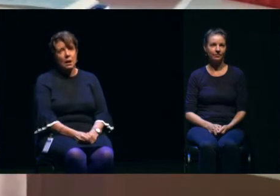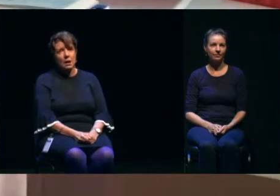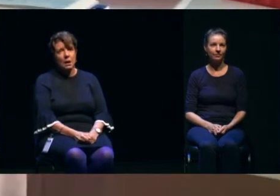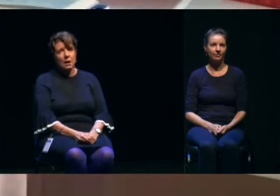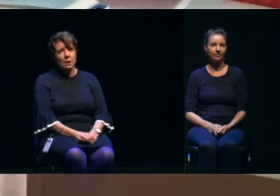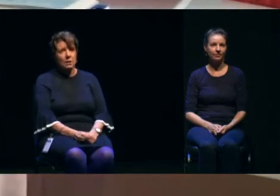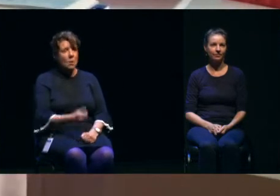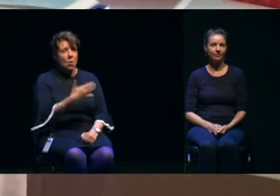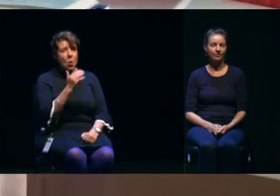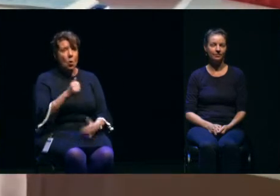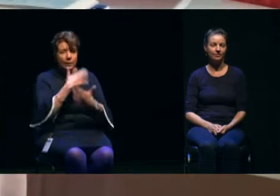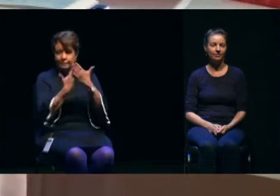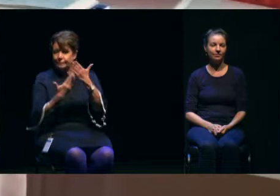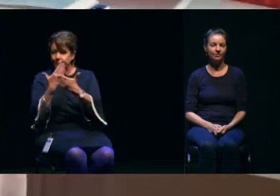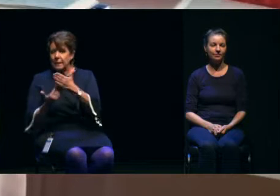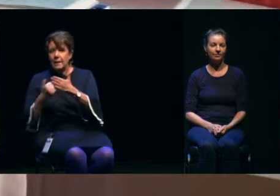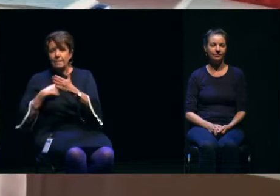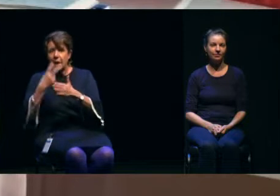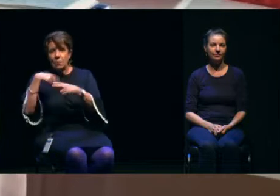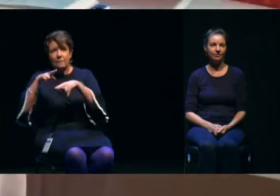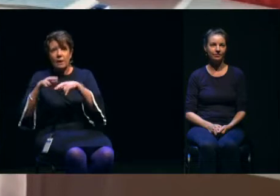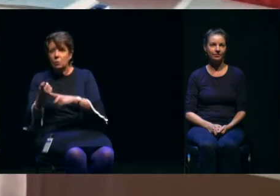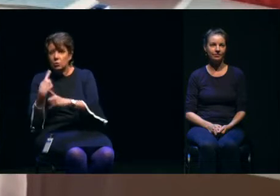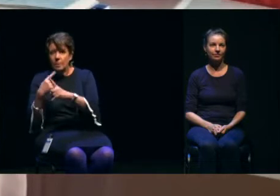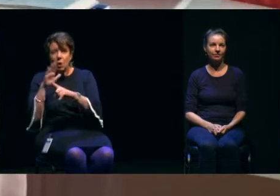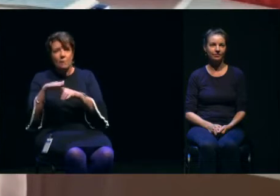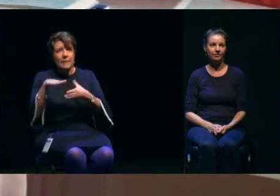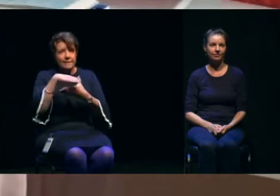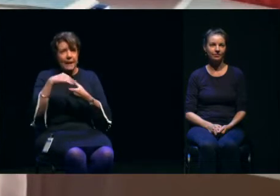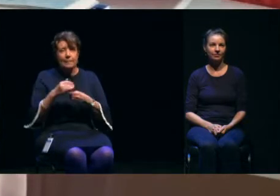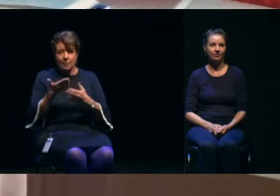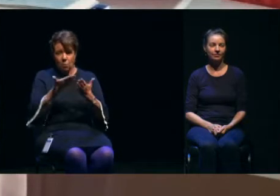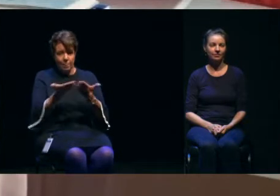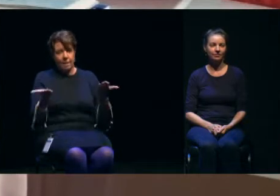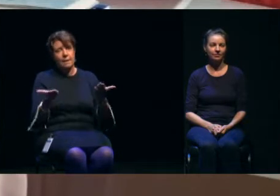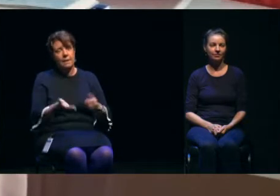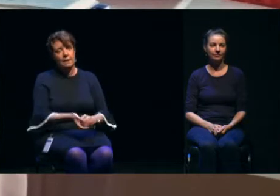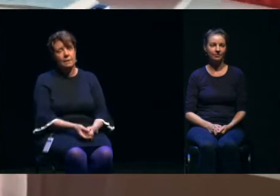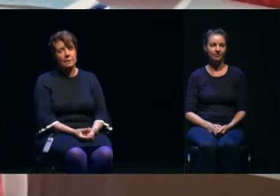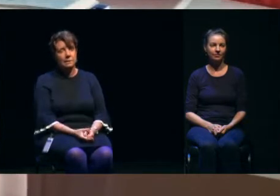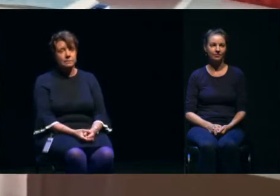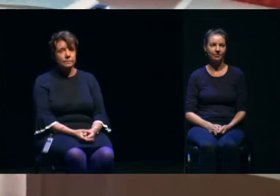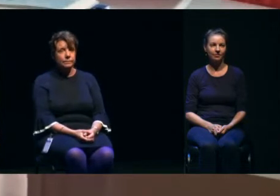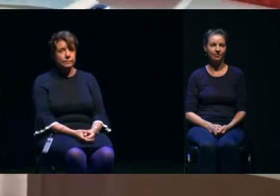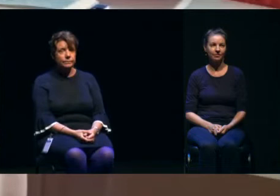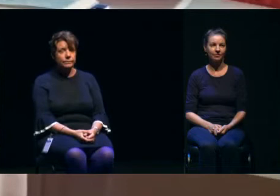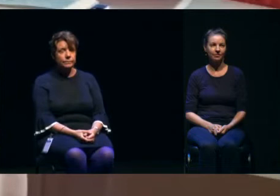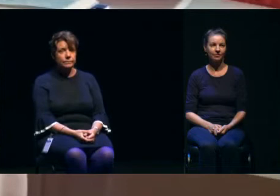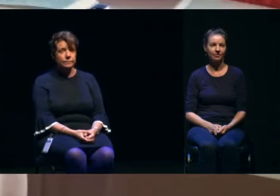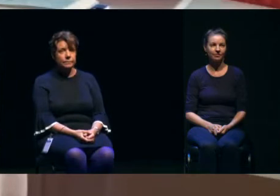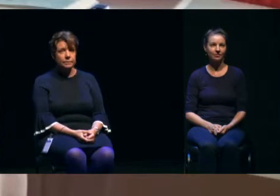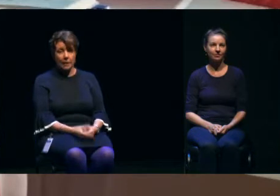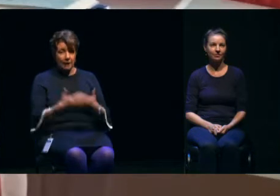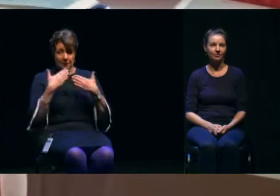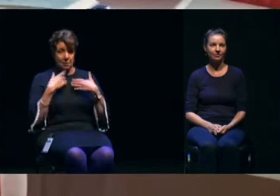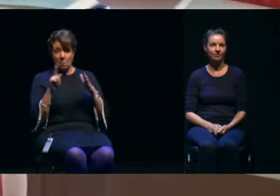all the anecdotes that my grandfather had told me about the family were there. So I don't know. I didn't know what I was